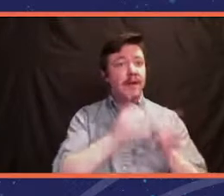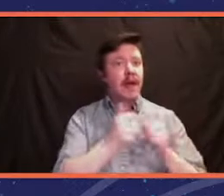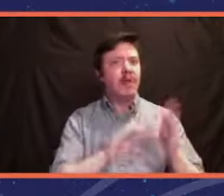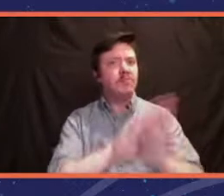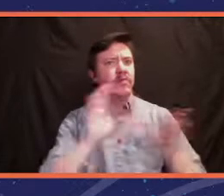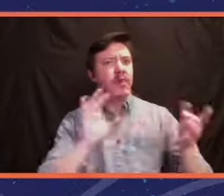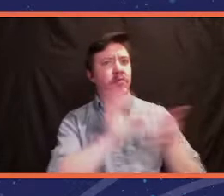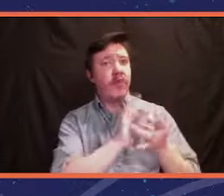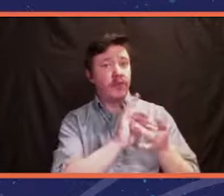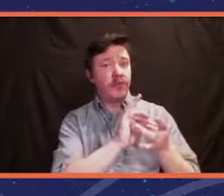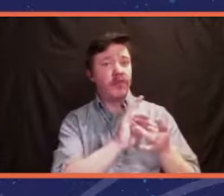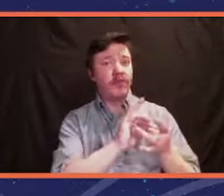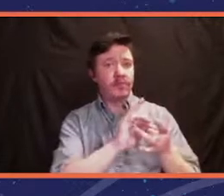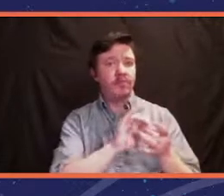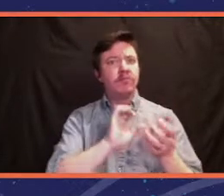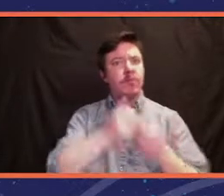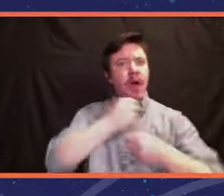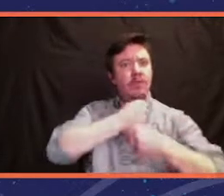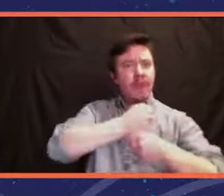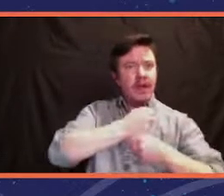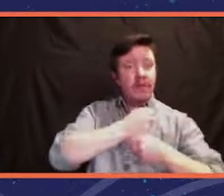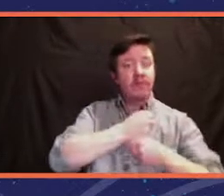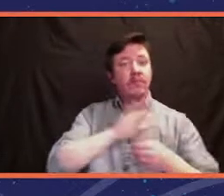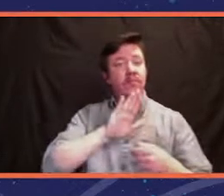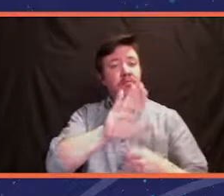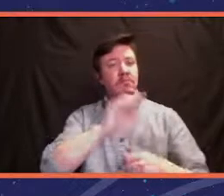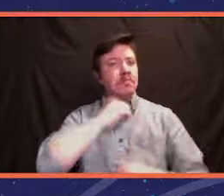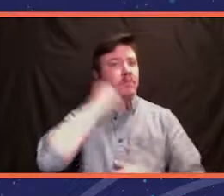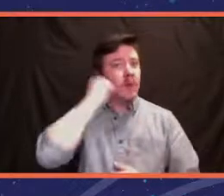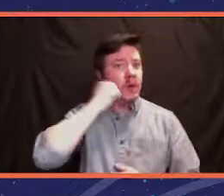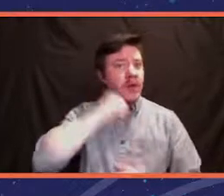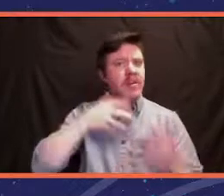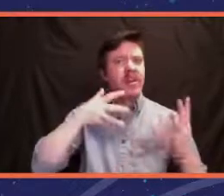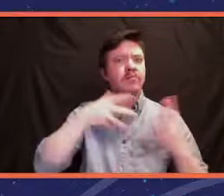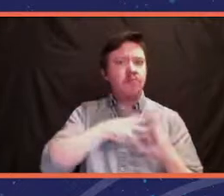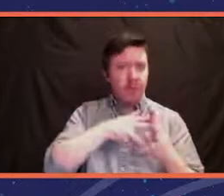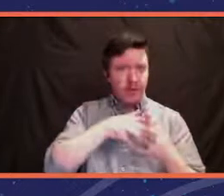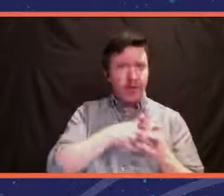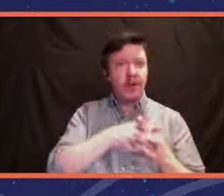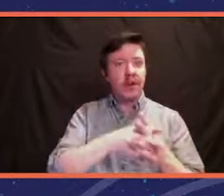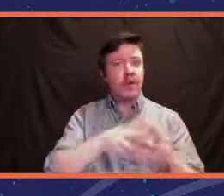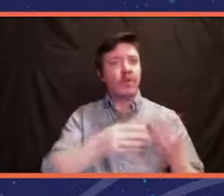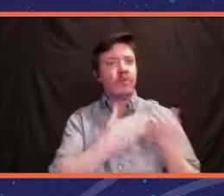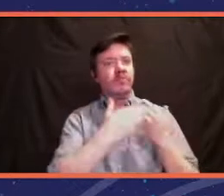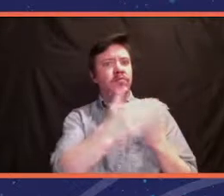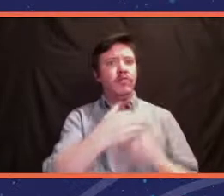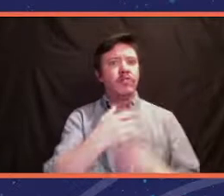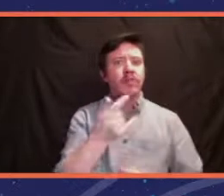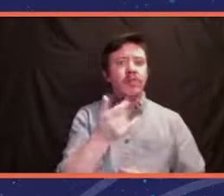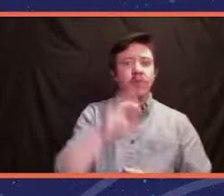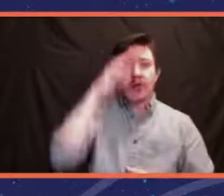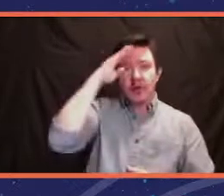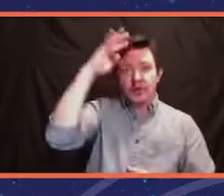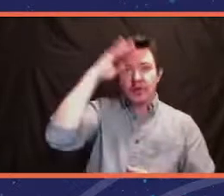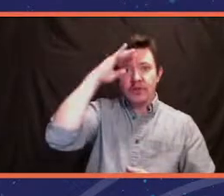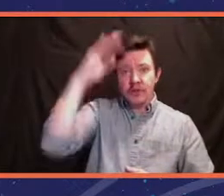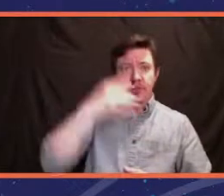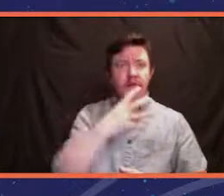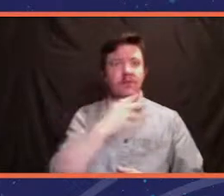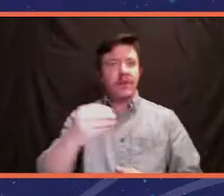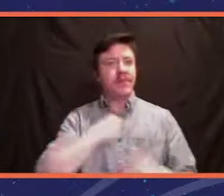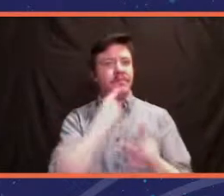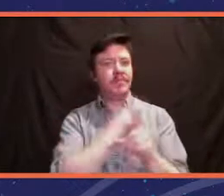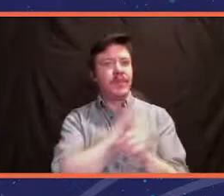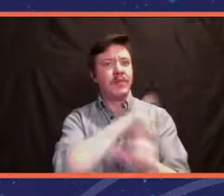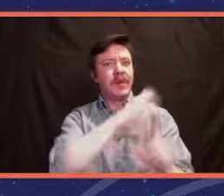ways of making, but their practice has always been grounded through Afrofuturism, gender theory, beauty, and ancestral practices. Thanks for joining